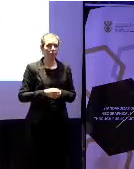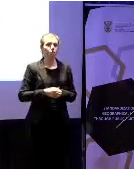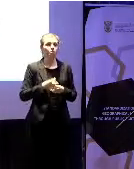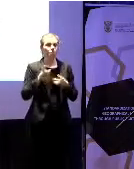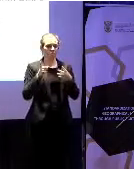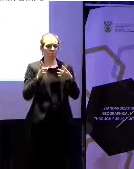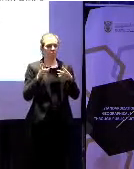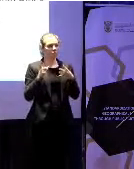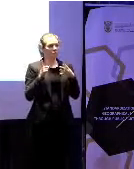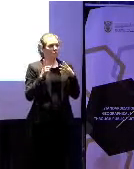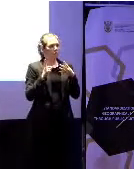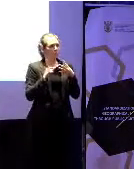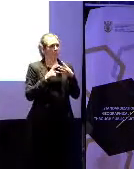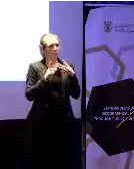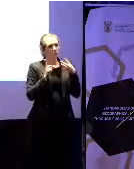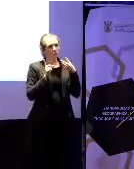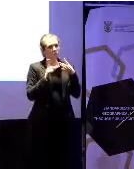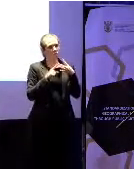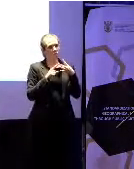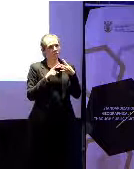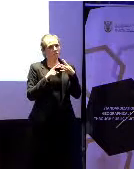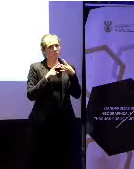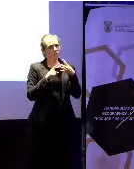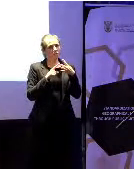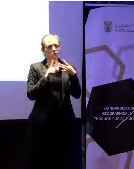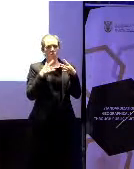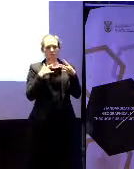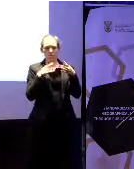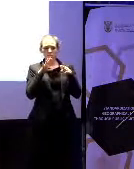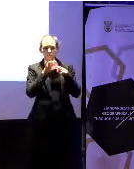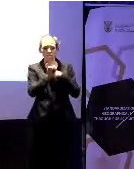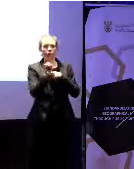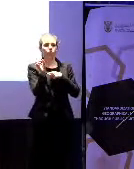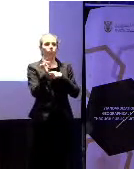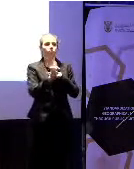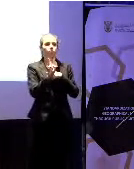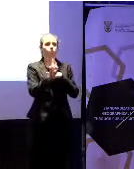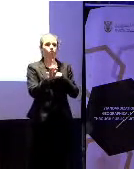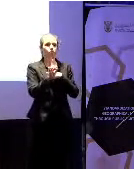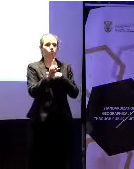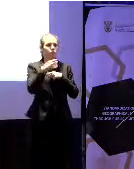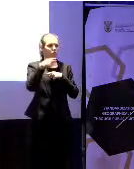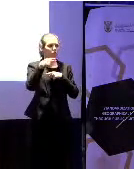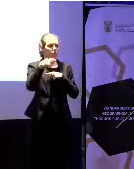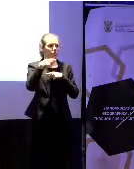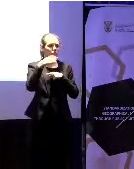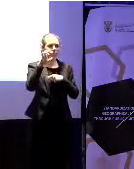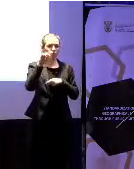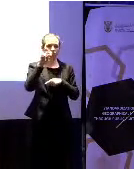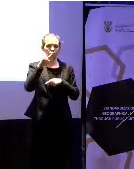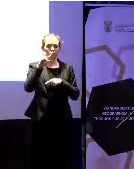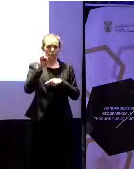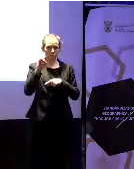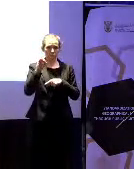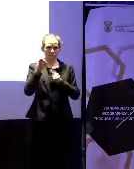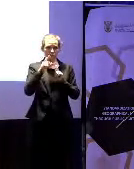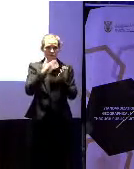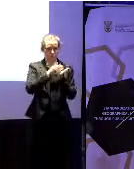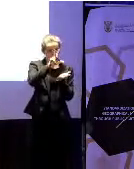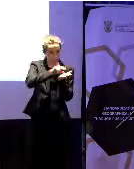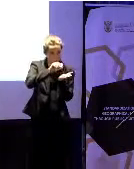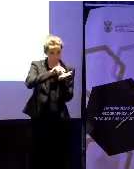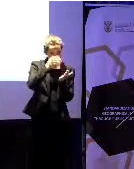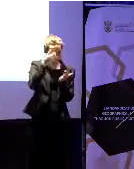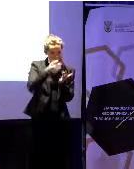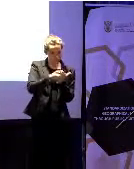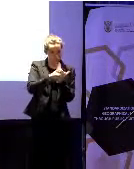that, what you will find there, you'll find the handbook. So you can easily download that particular